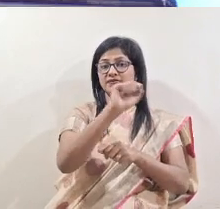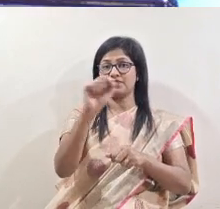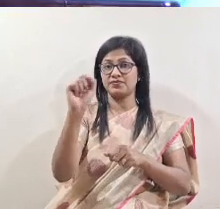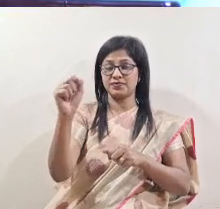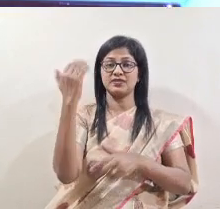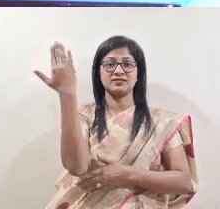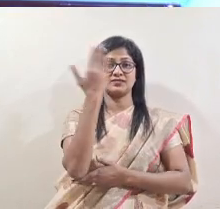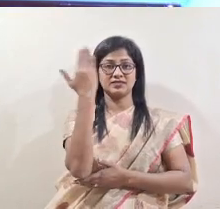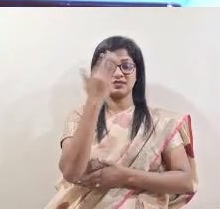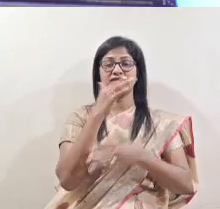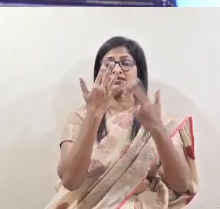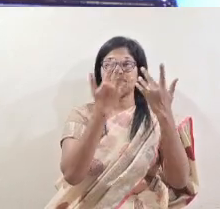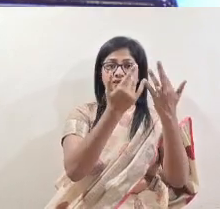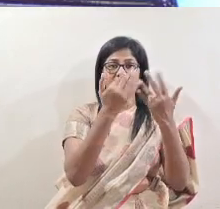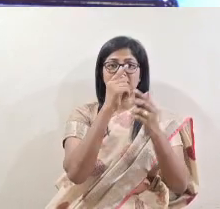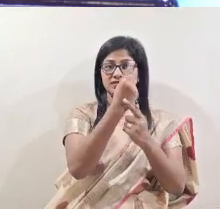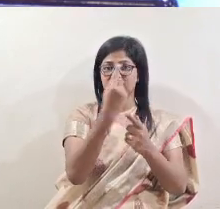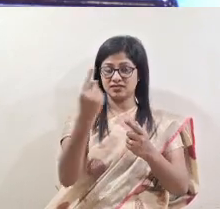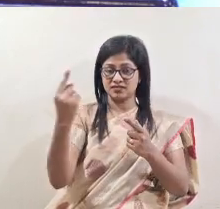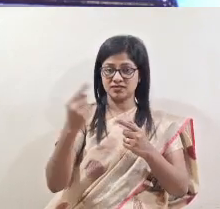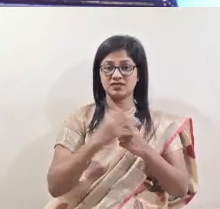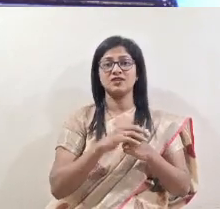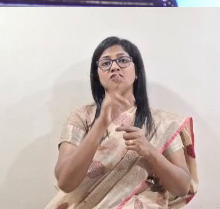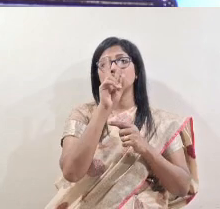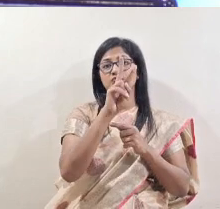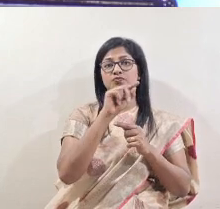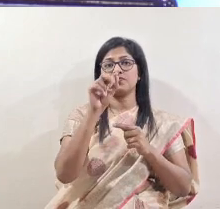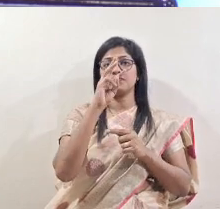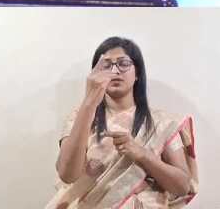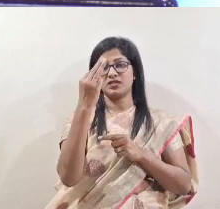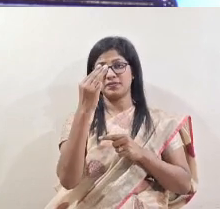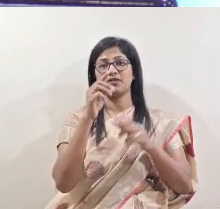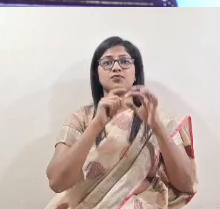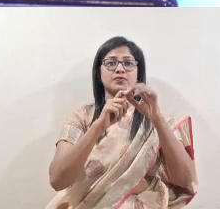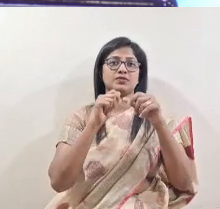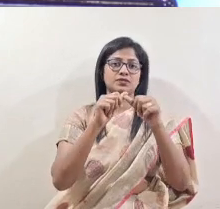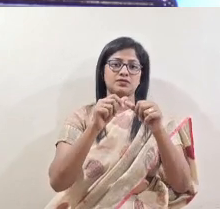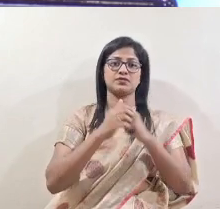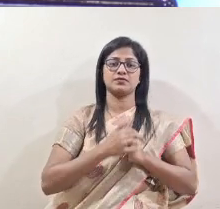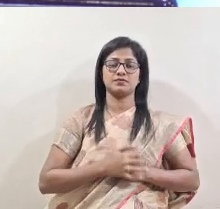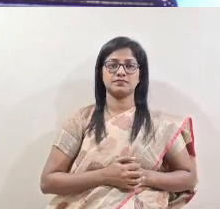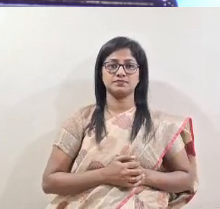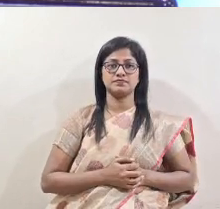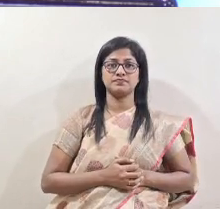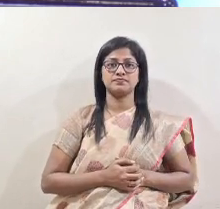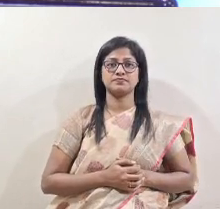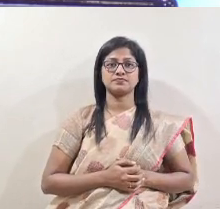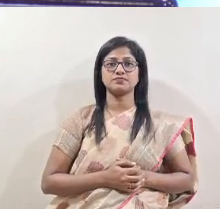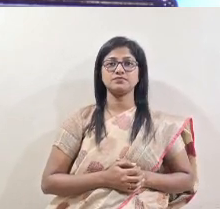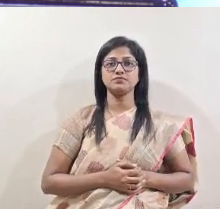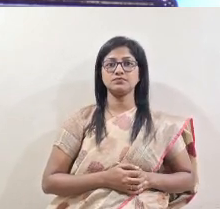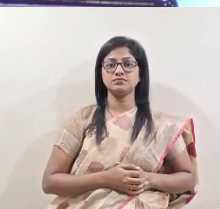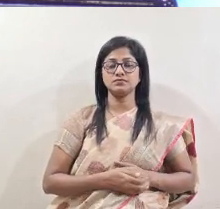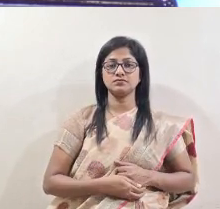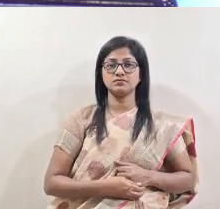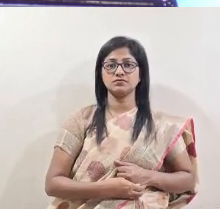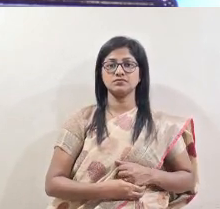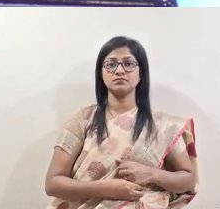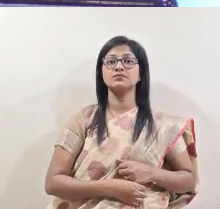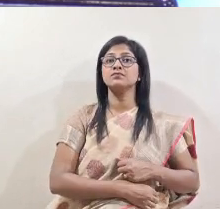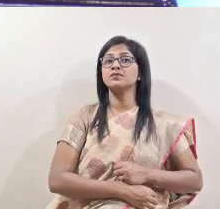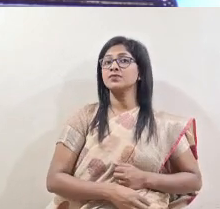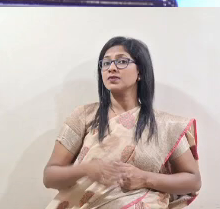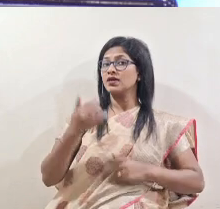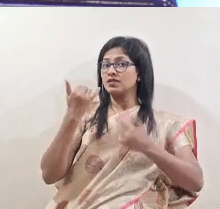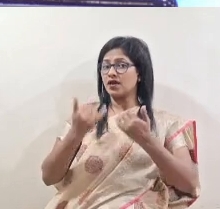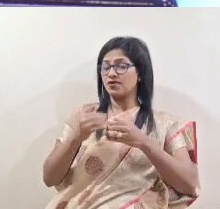participants will get 10 minutes for the presentation and 2 to 3 minutes for the question and answer. So now I would